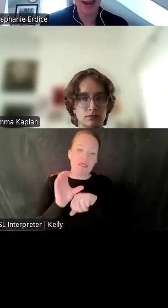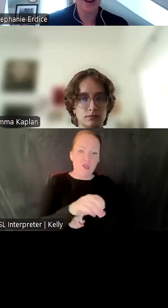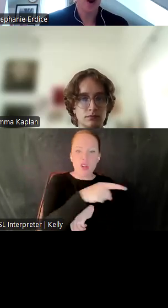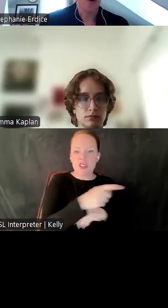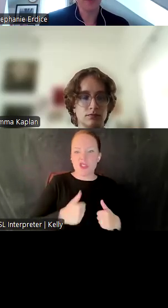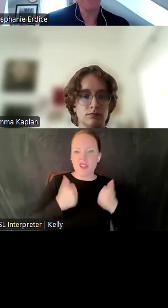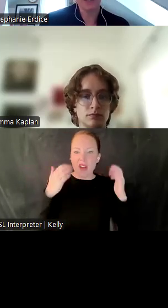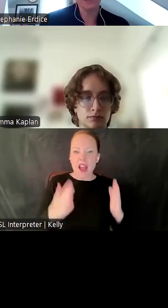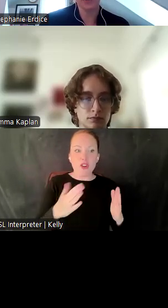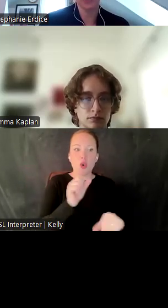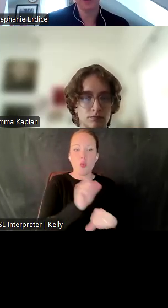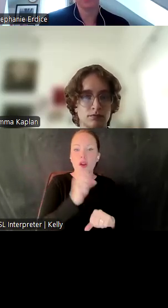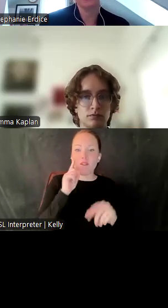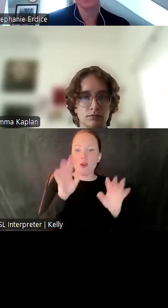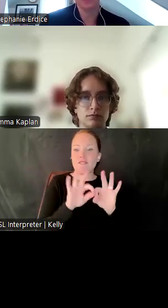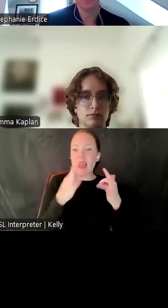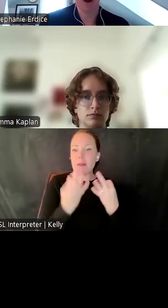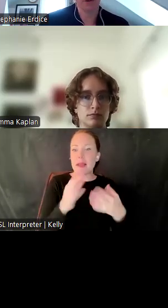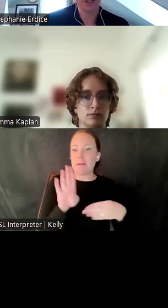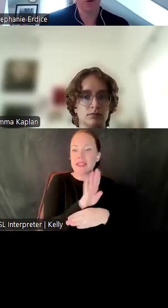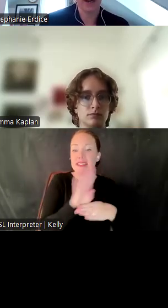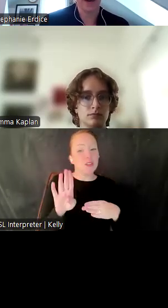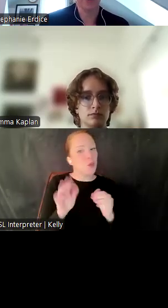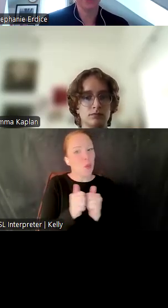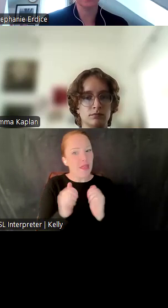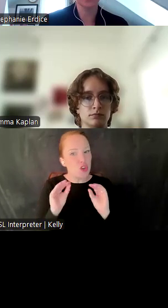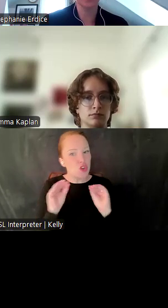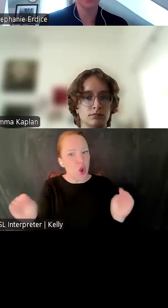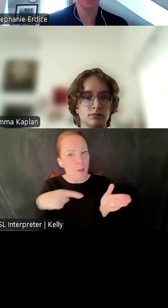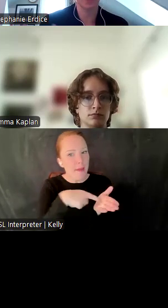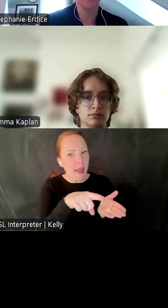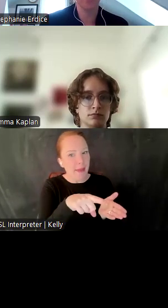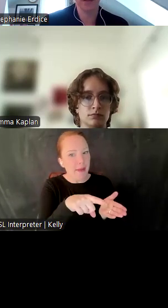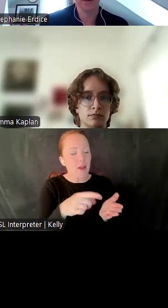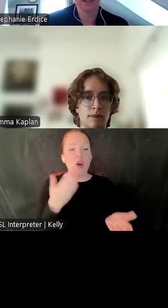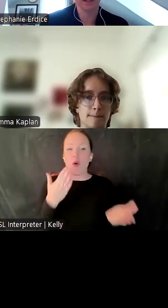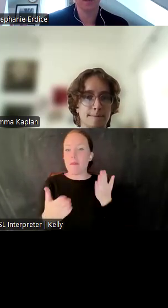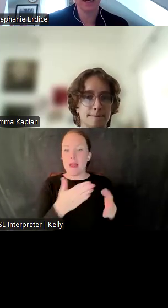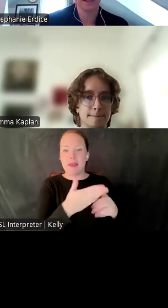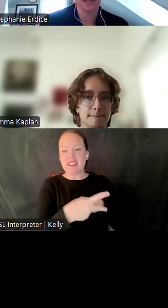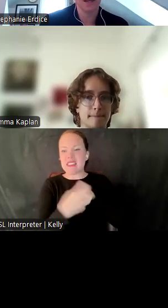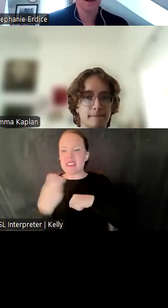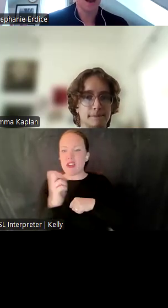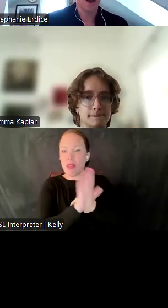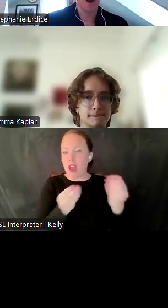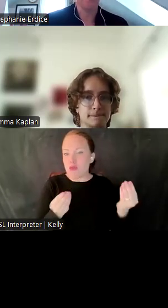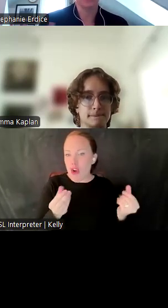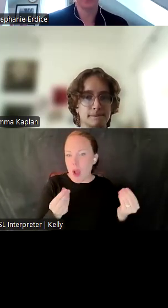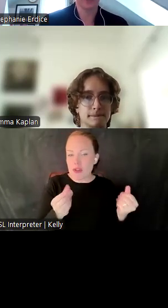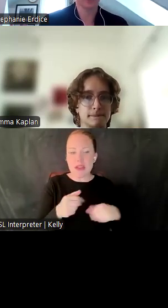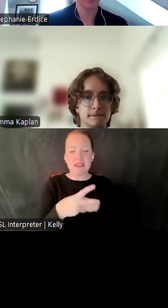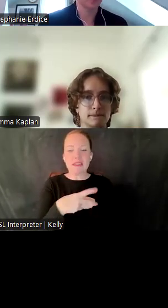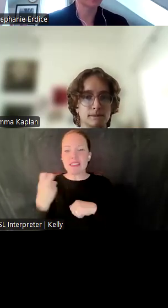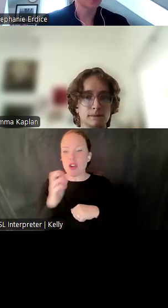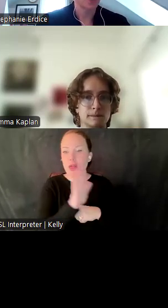without pay, or they may steal the survivor's identity, property, or inheritance. So these are a couple of other things that you might see